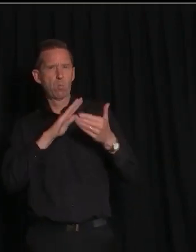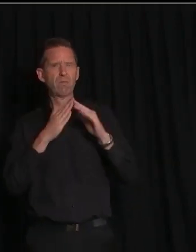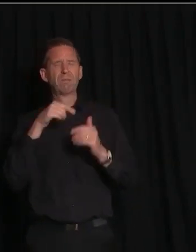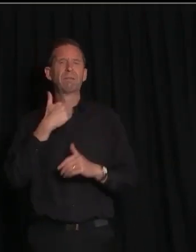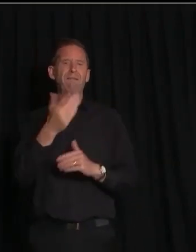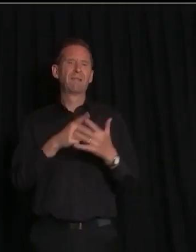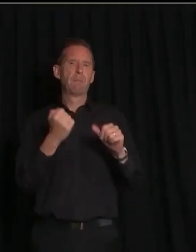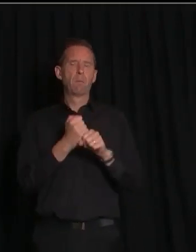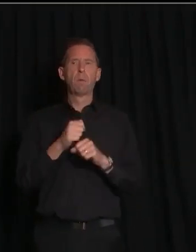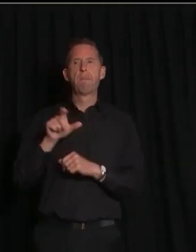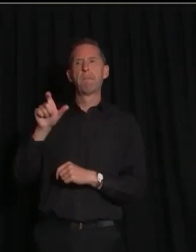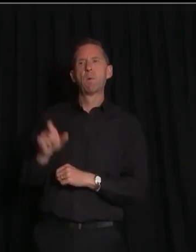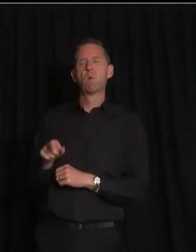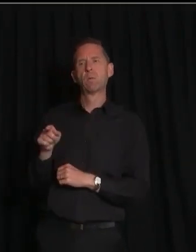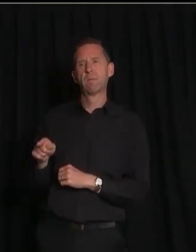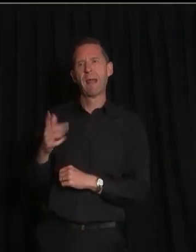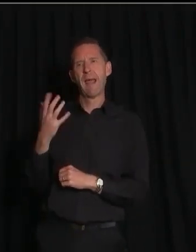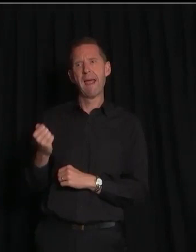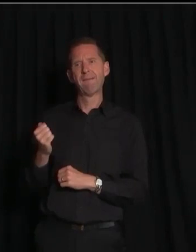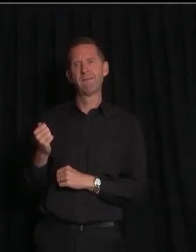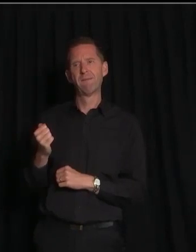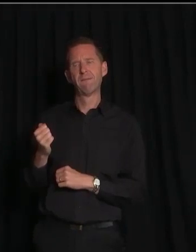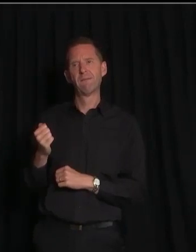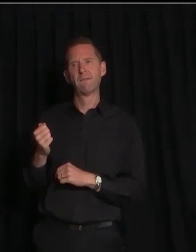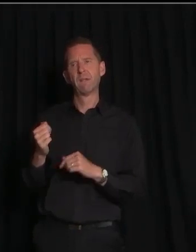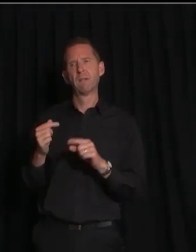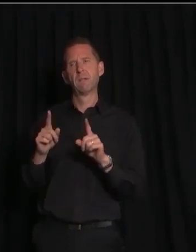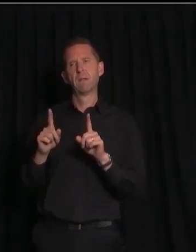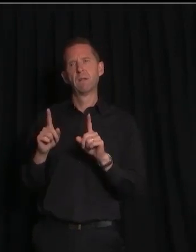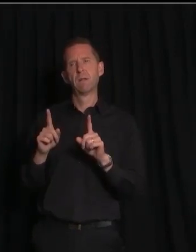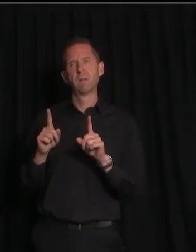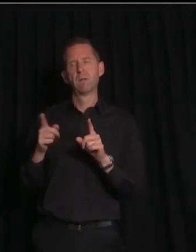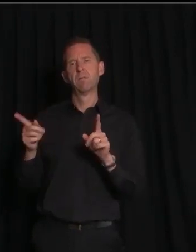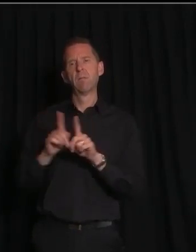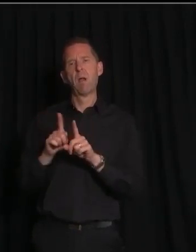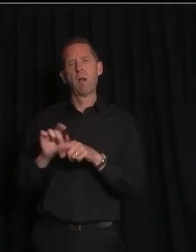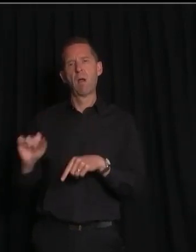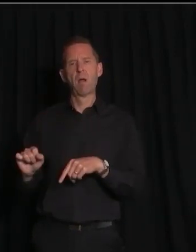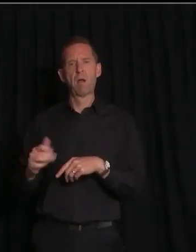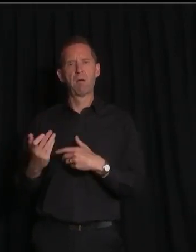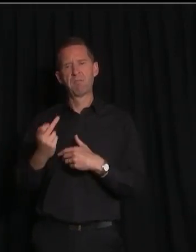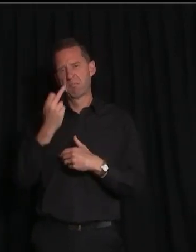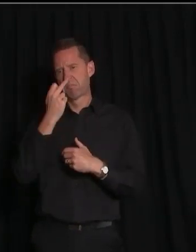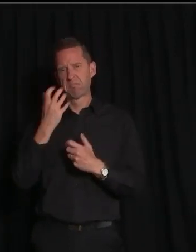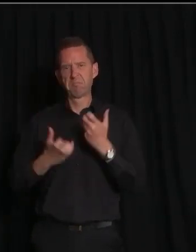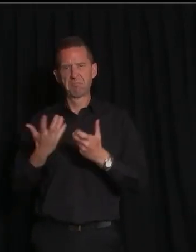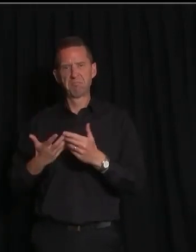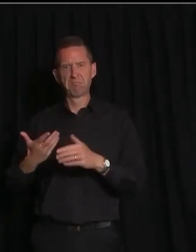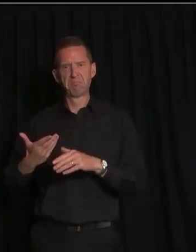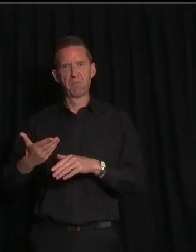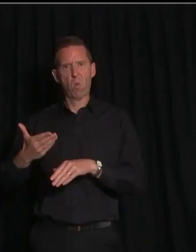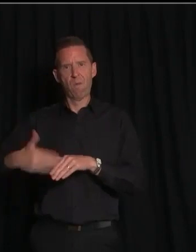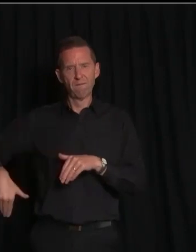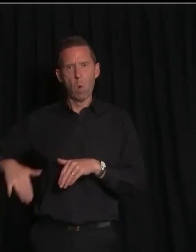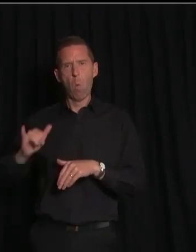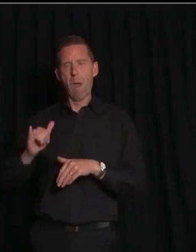a gonadectomy, which is, if you say it bluntly, is literally castration, and the person is left without their